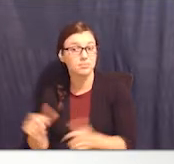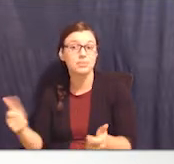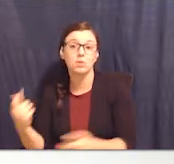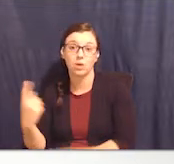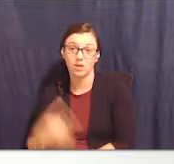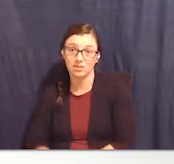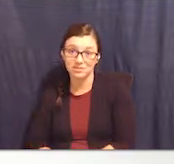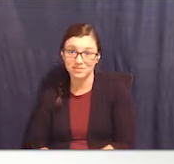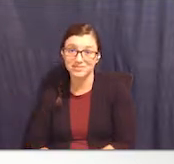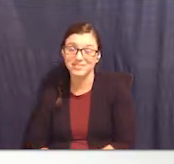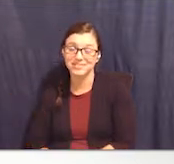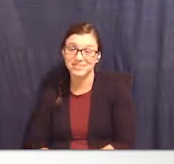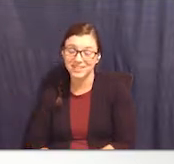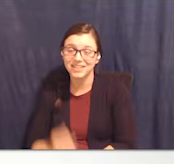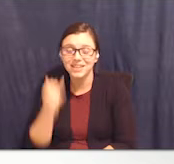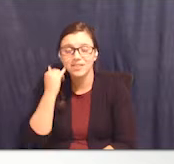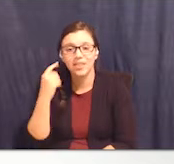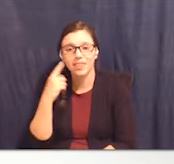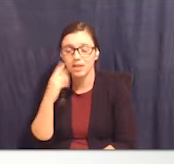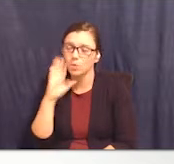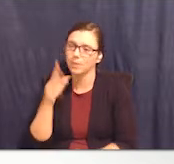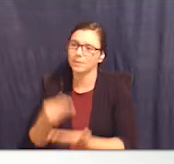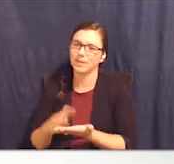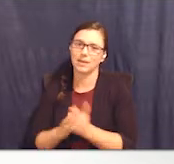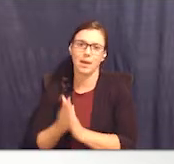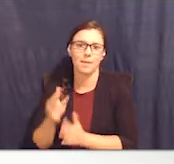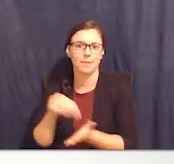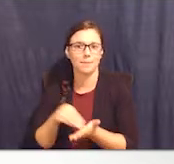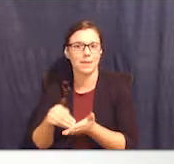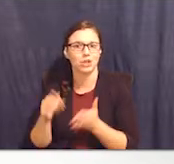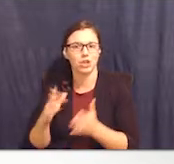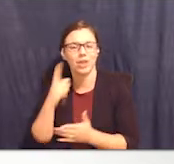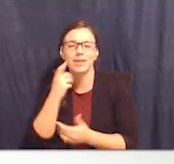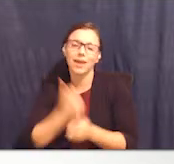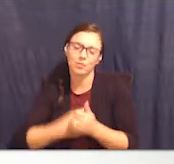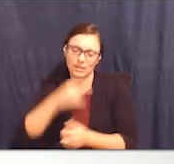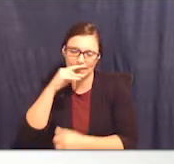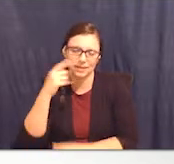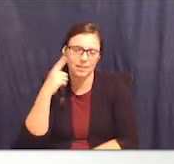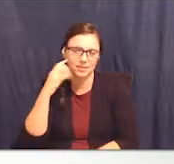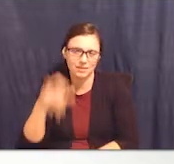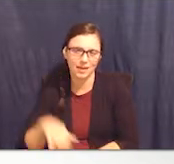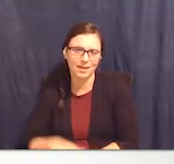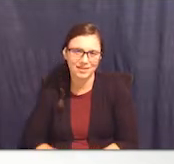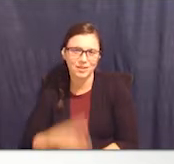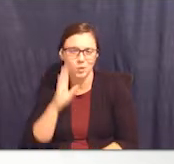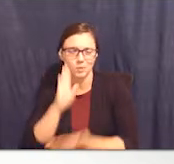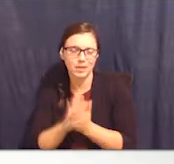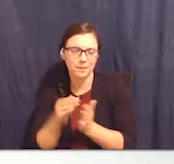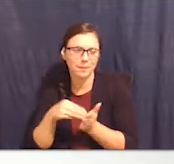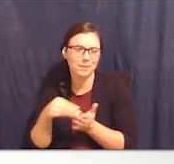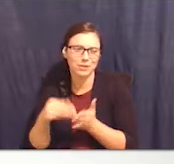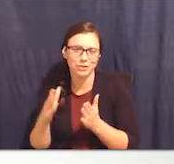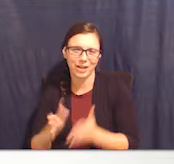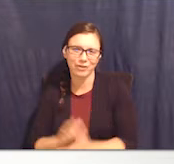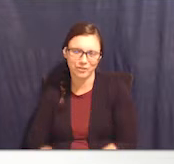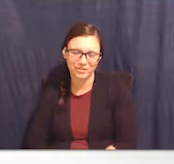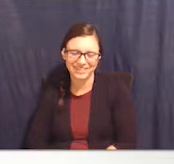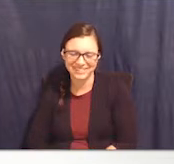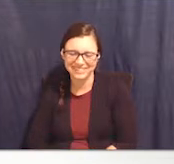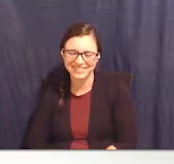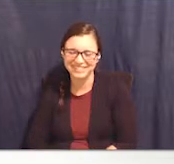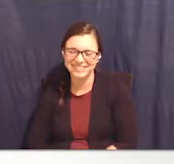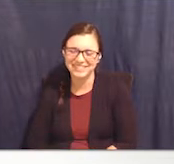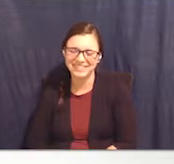Another outcome is looking at careers, looking at the post-secondary, looking at the characteristics of the program. Do I want a